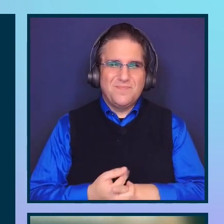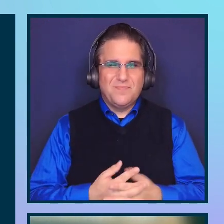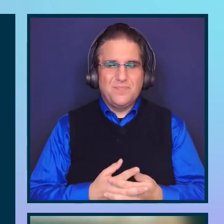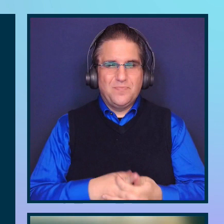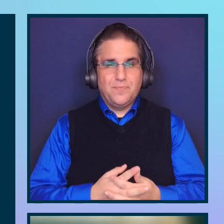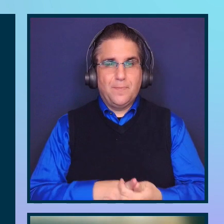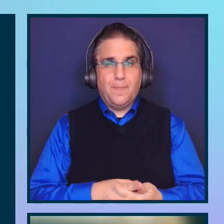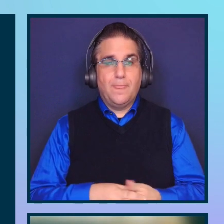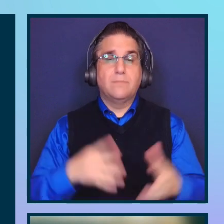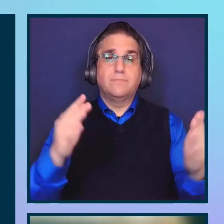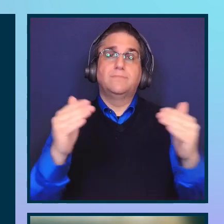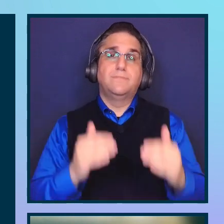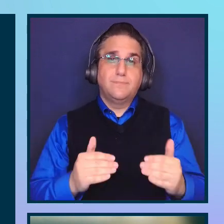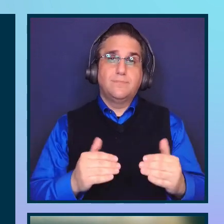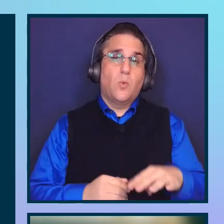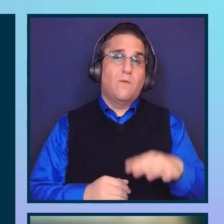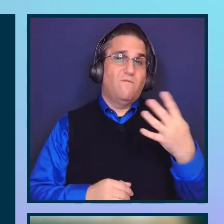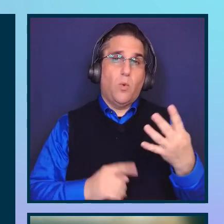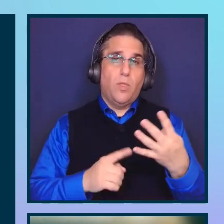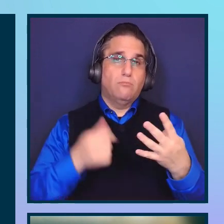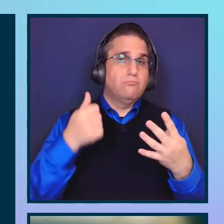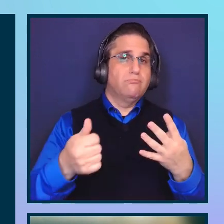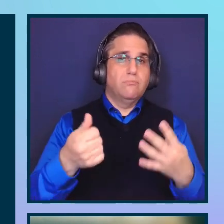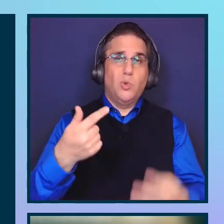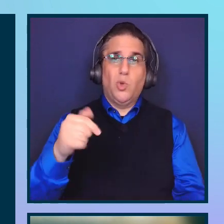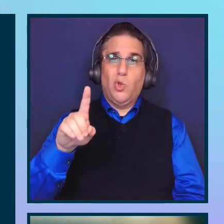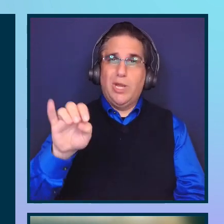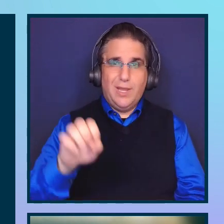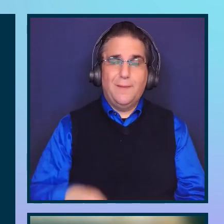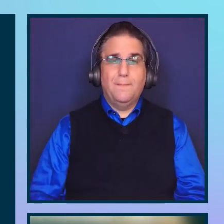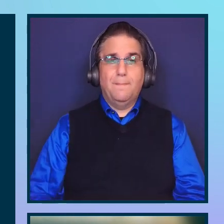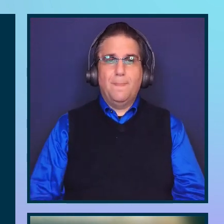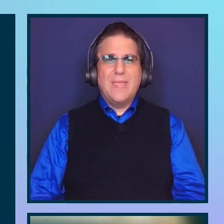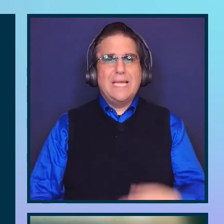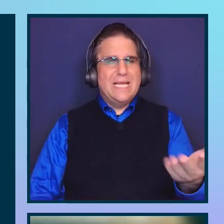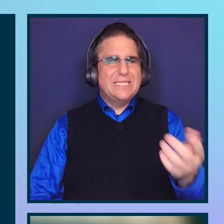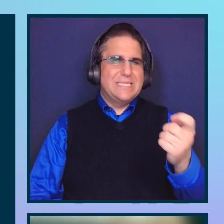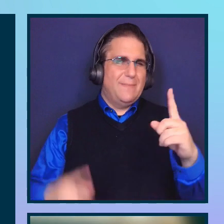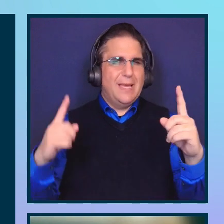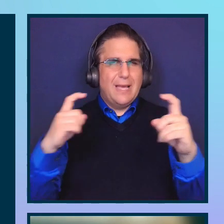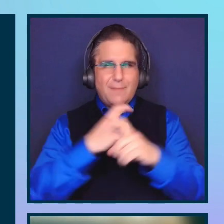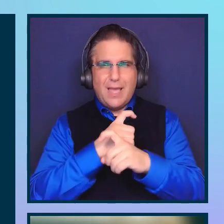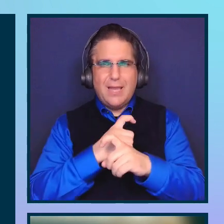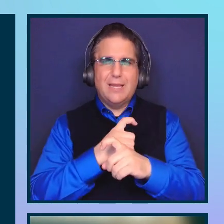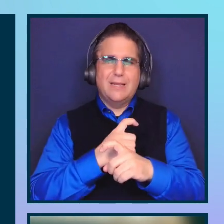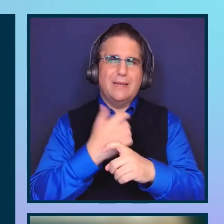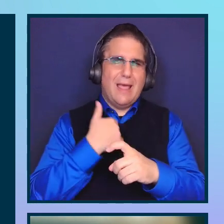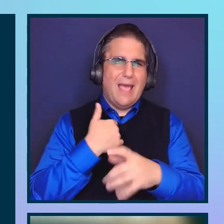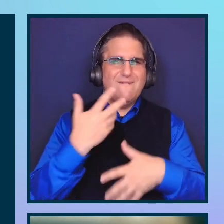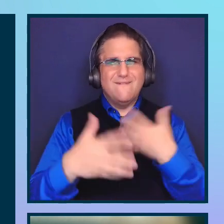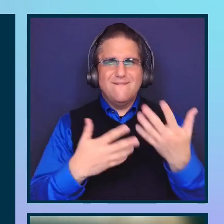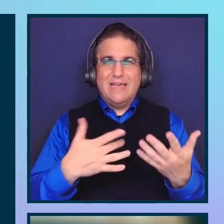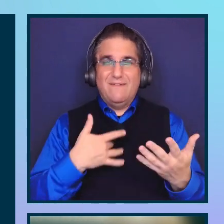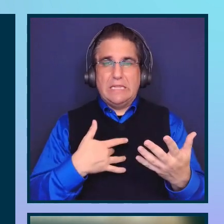Okay, so on to our fourth goodie. This one is kind of complicated. I've got a mixed feelings about